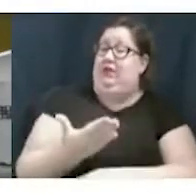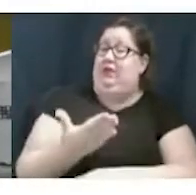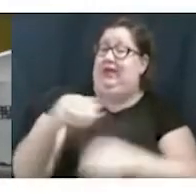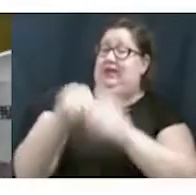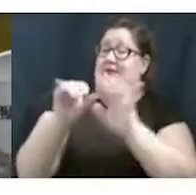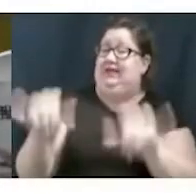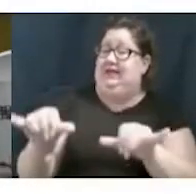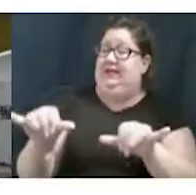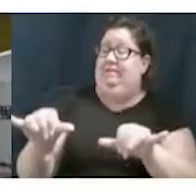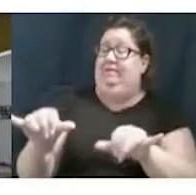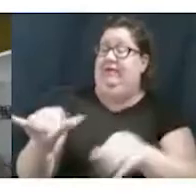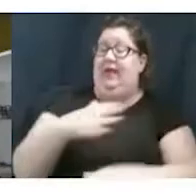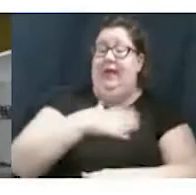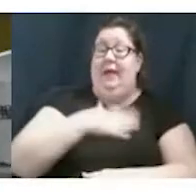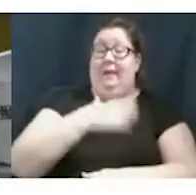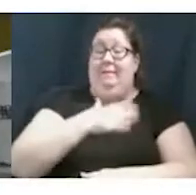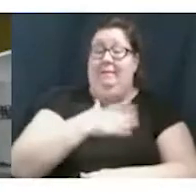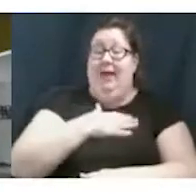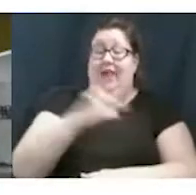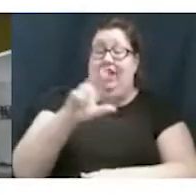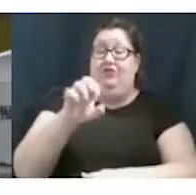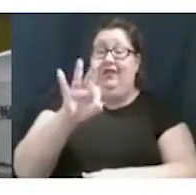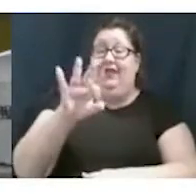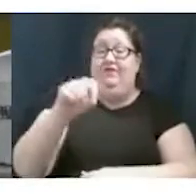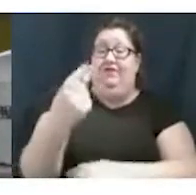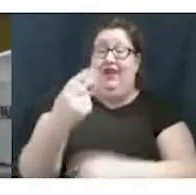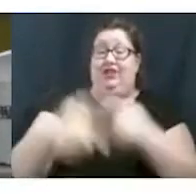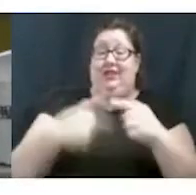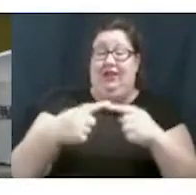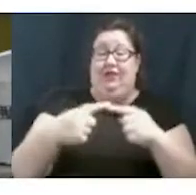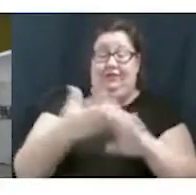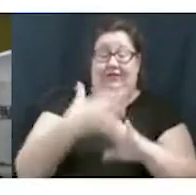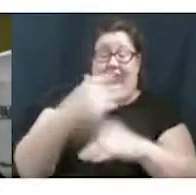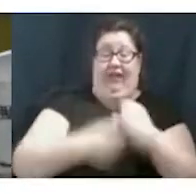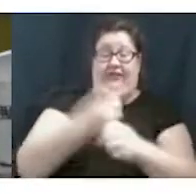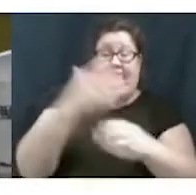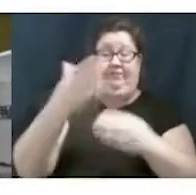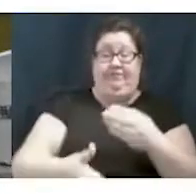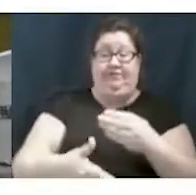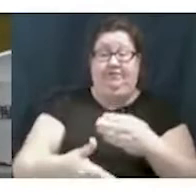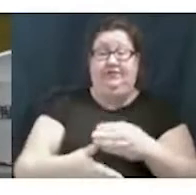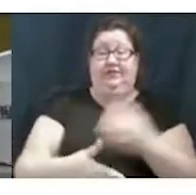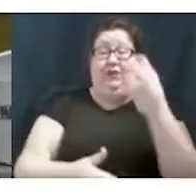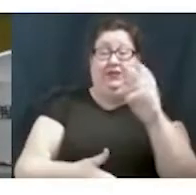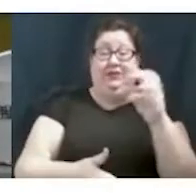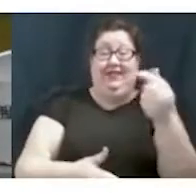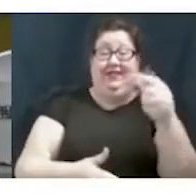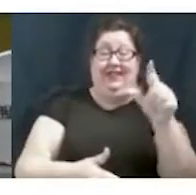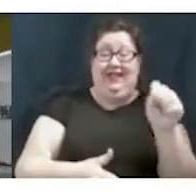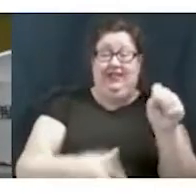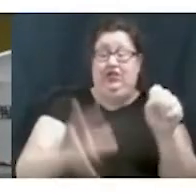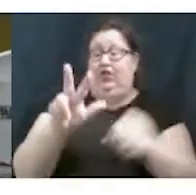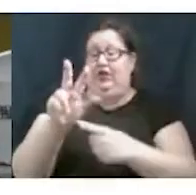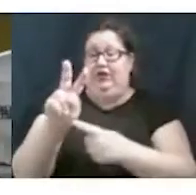My refresh cycle was just before the year ended, and I went from 16 gigs of RAM to 32 gigs,